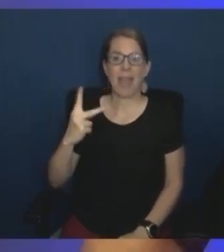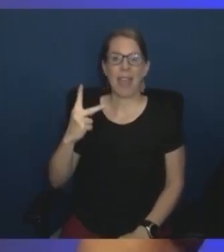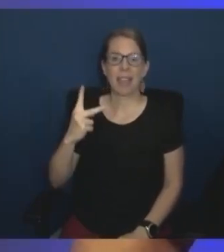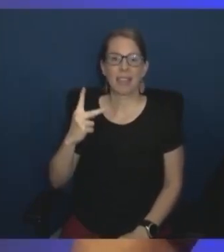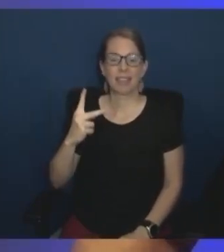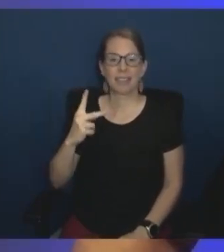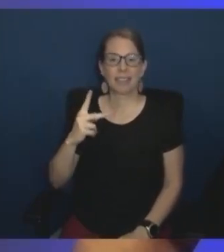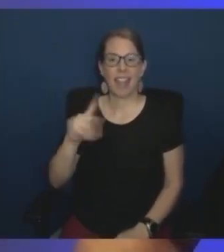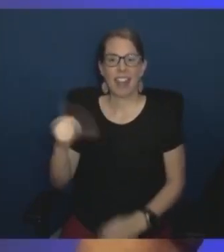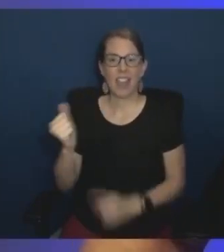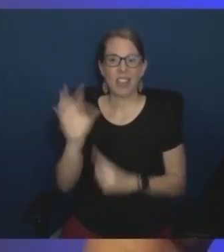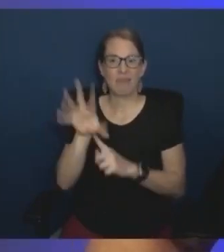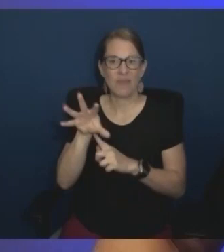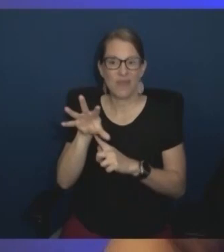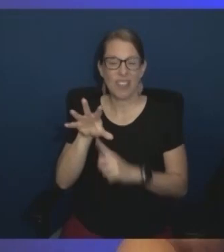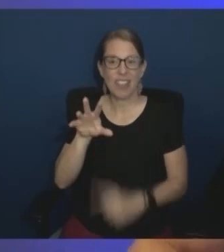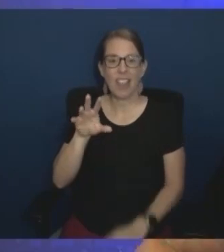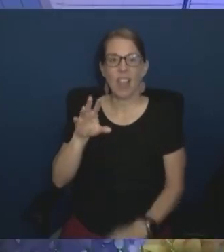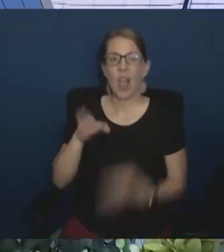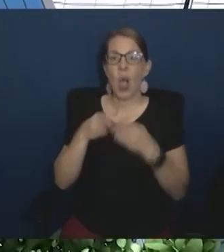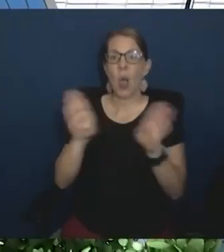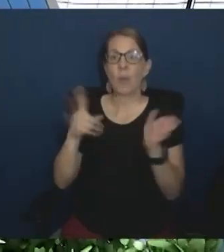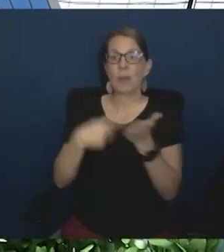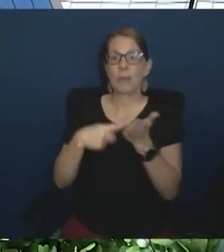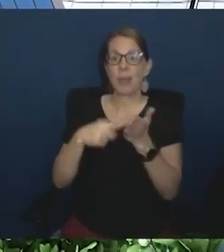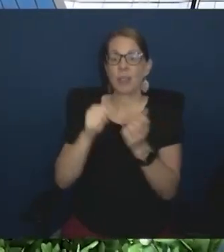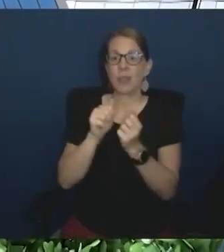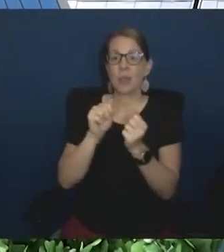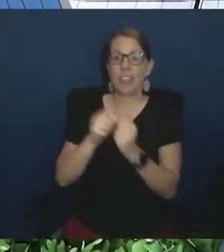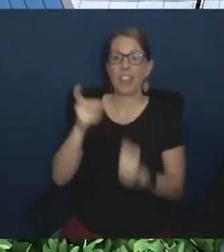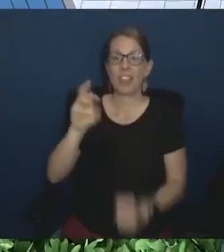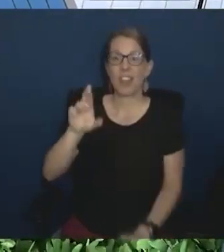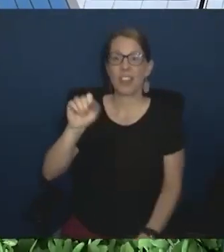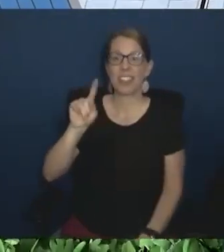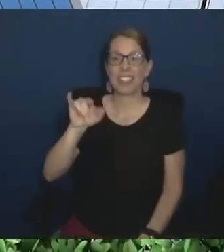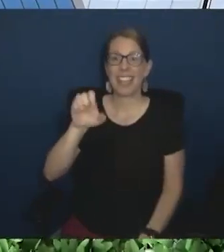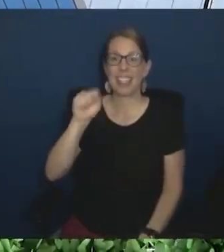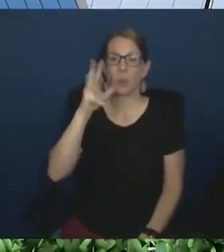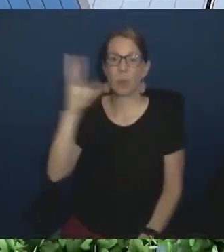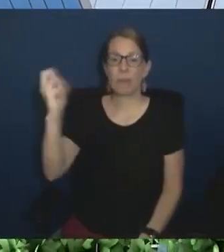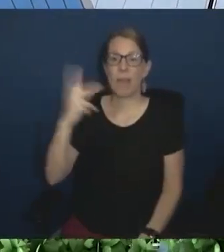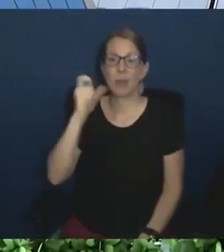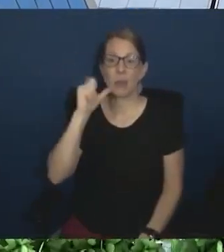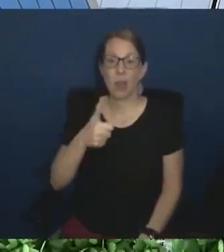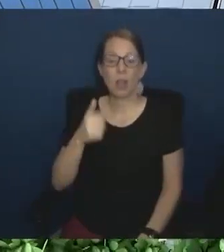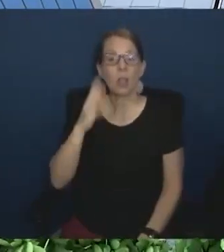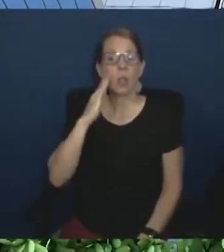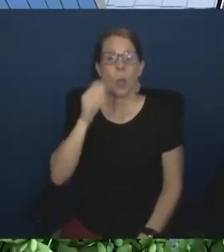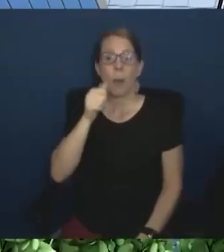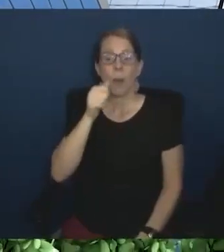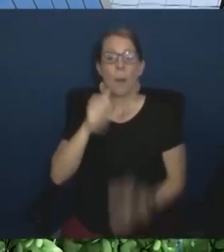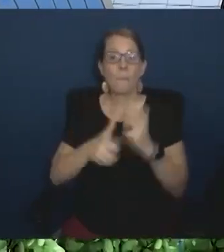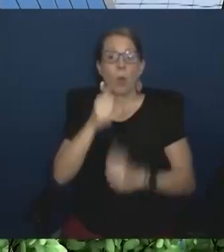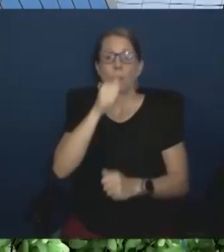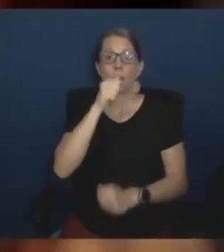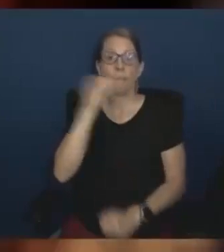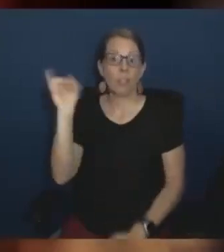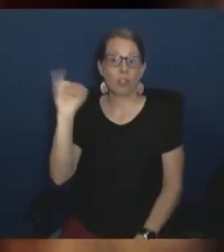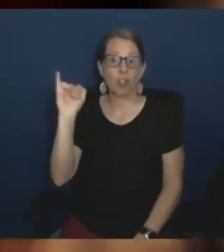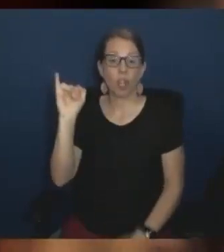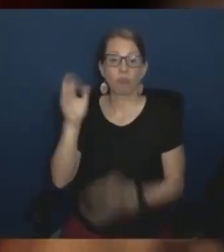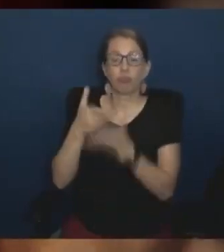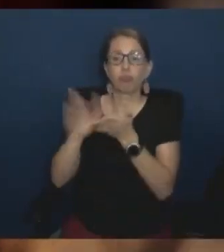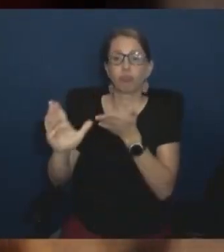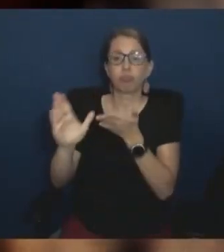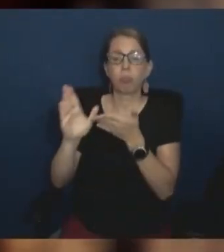Dr. Stites is here. Open mics with Dr. Stites. Yes. All right, so we know that most private insurers are now no longer waiving cost sharing